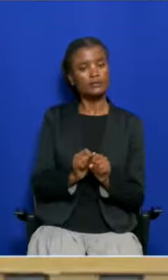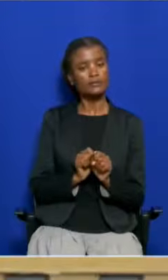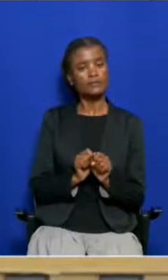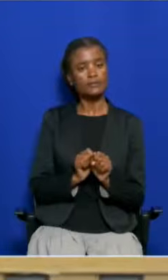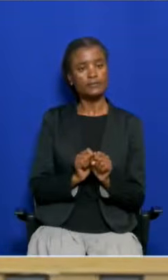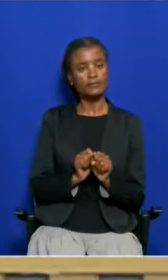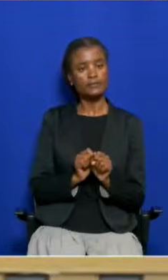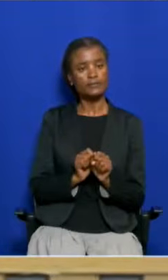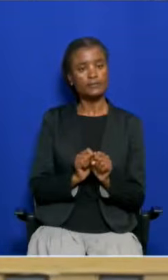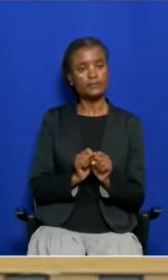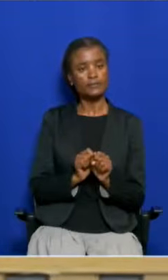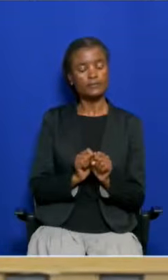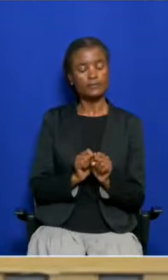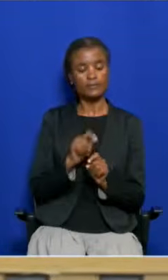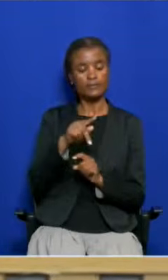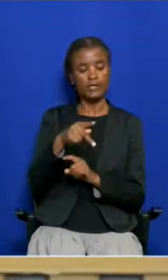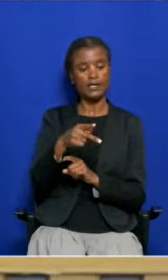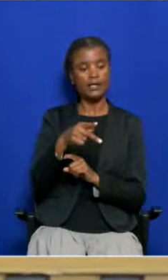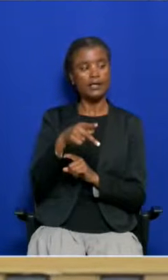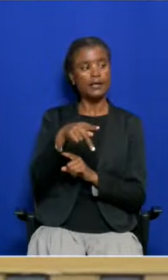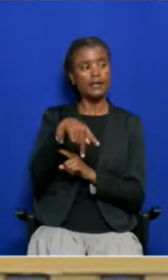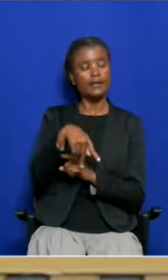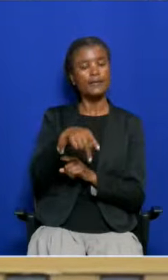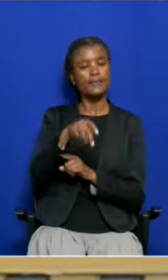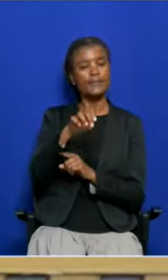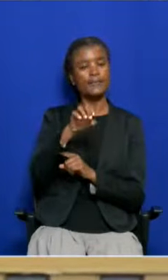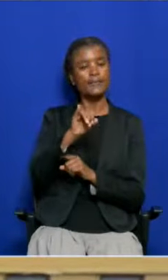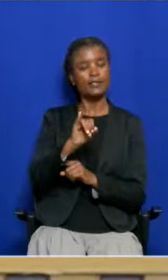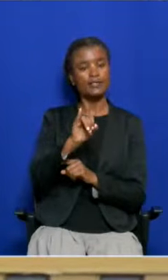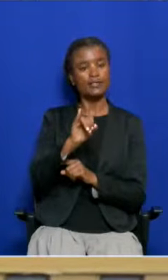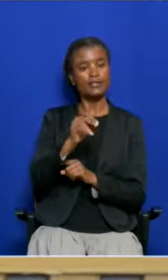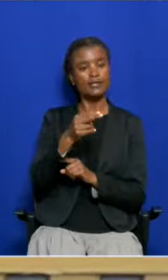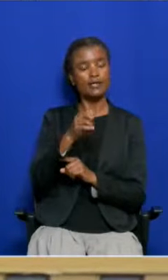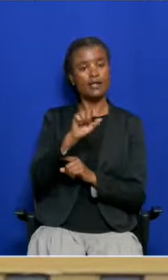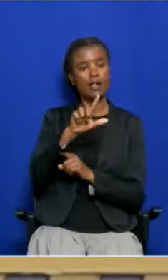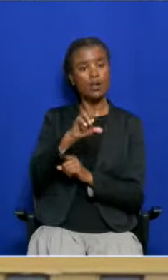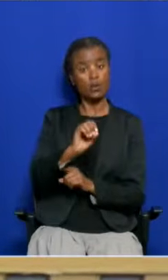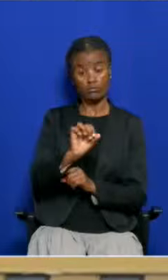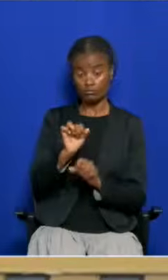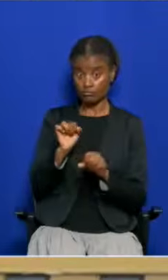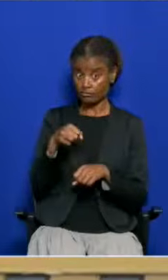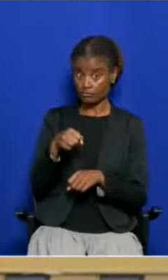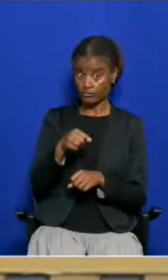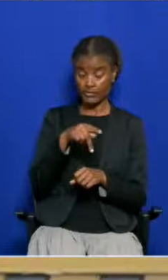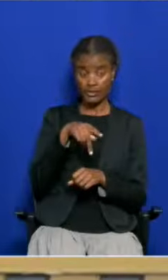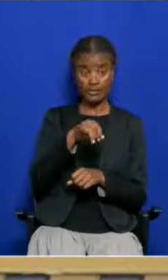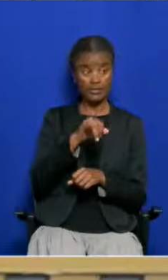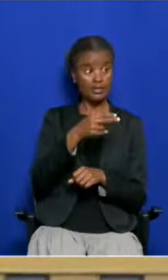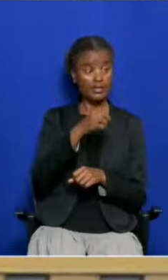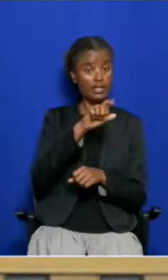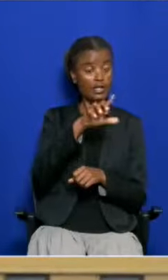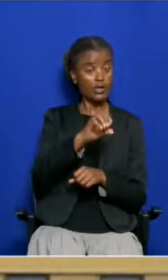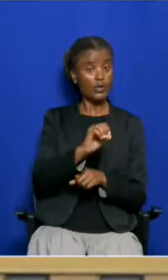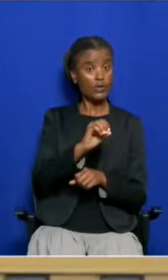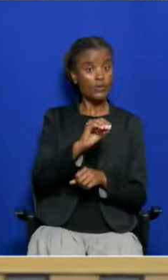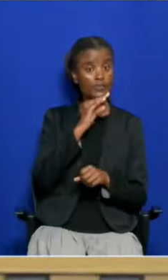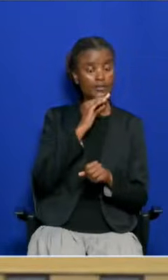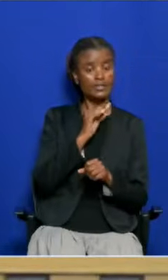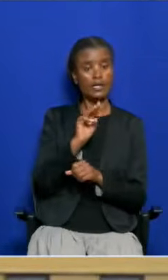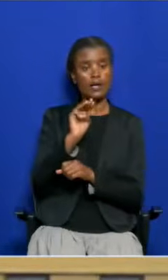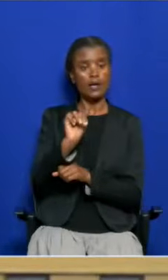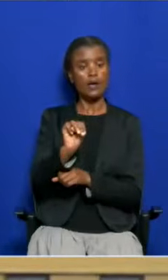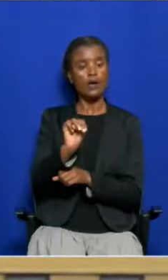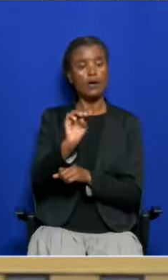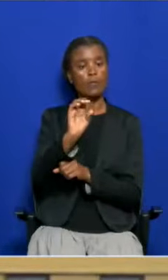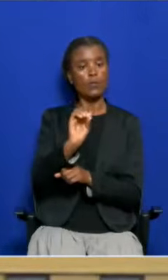Pihello. PLO. And as I understand it, it's Motakati as opposed to Mkati. Yeah, Mutakati, I think it's the